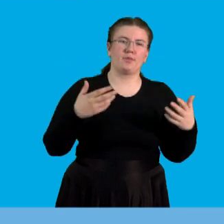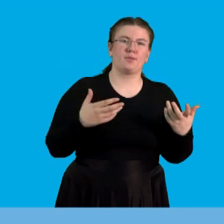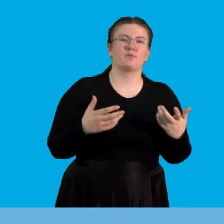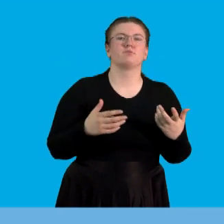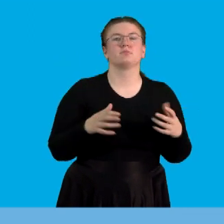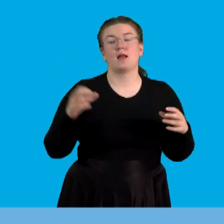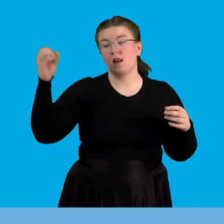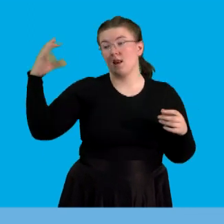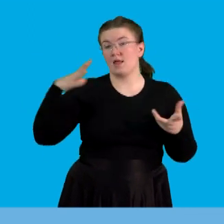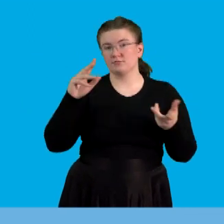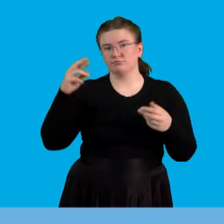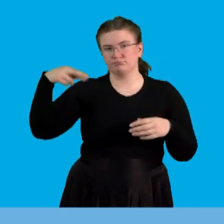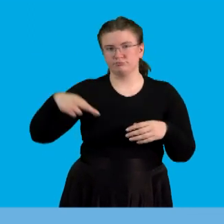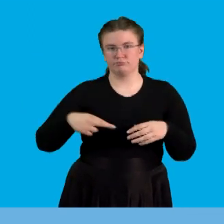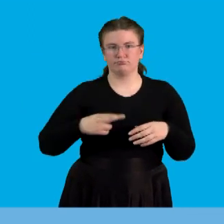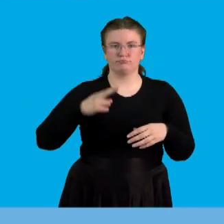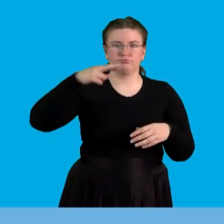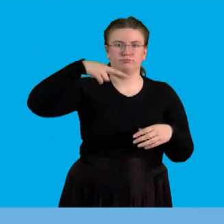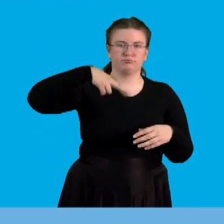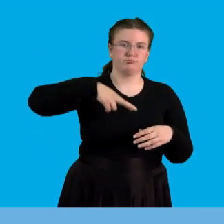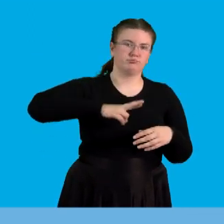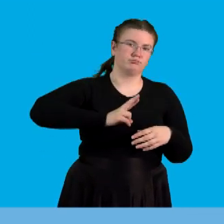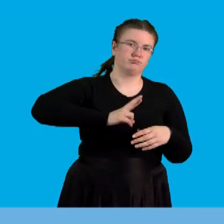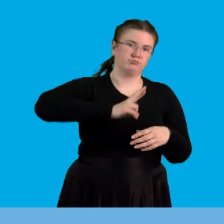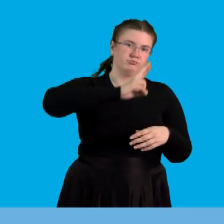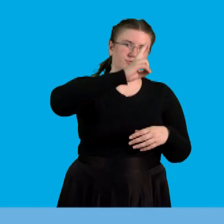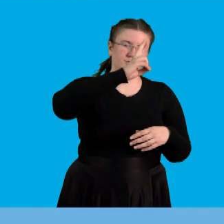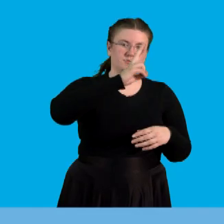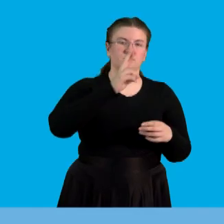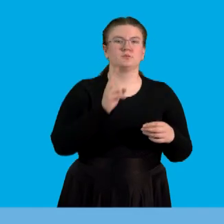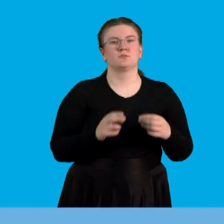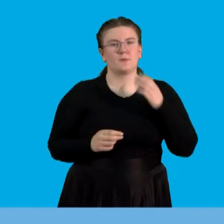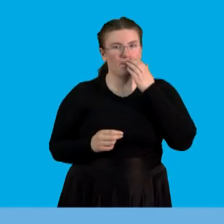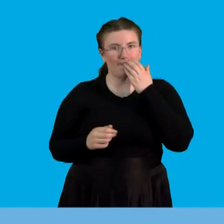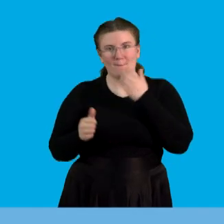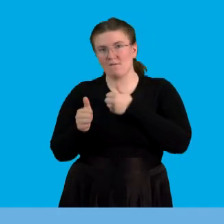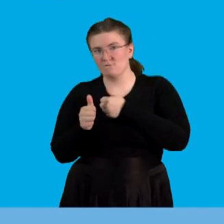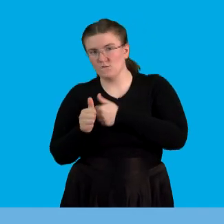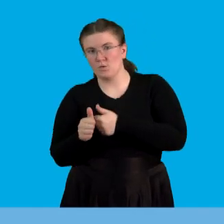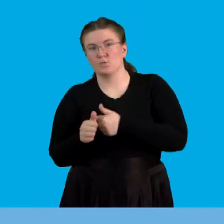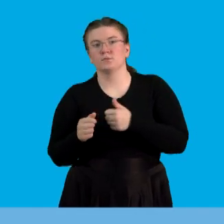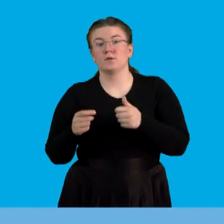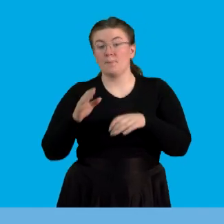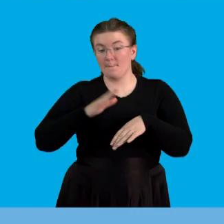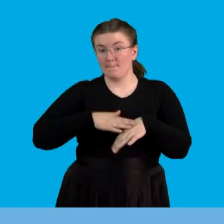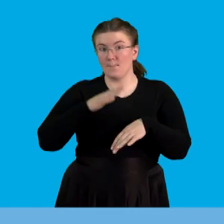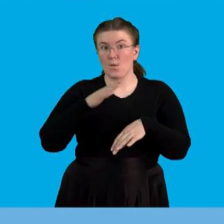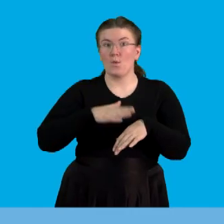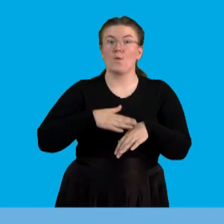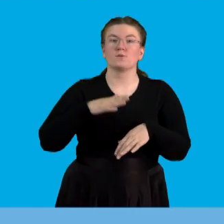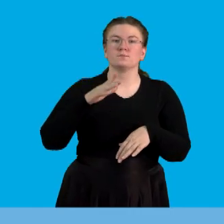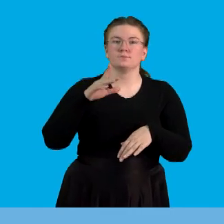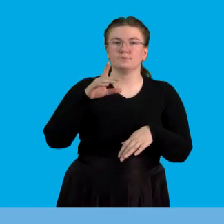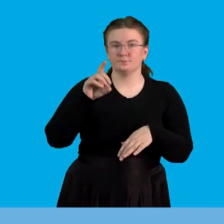light changed direction and moved and bent towards the normal. However, from more dense to less dense,